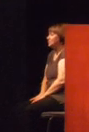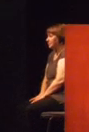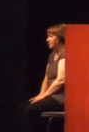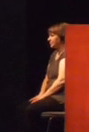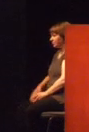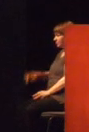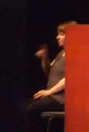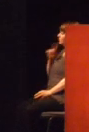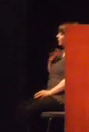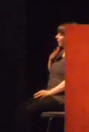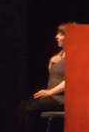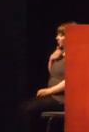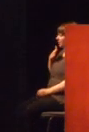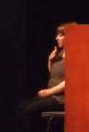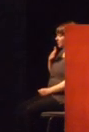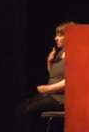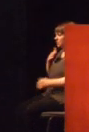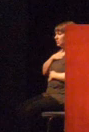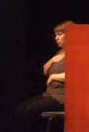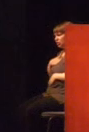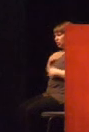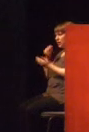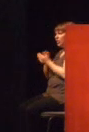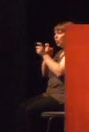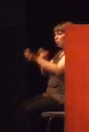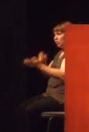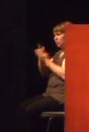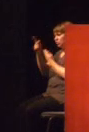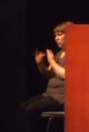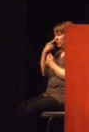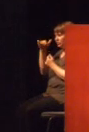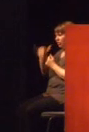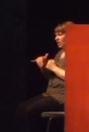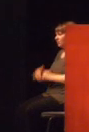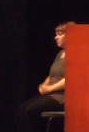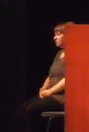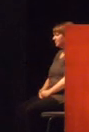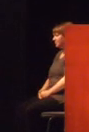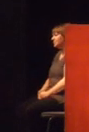Really pleased, and I want to thank the grants program for doing a lot of work to make sure that came to fruition.